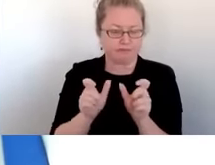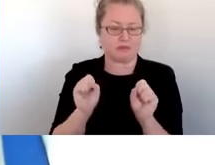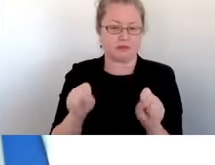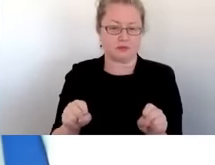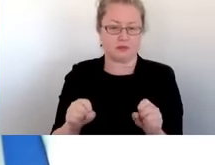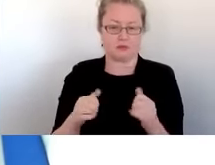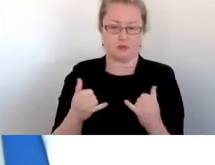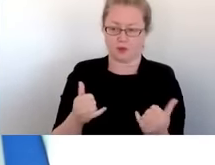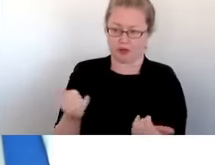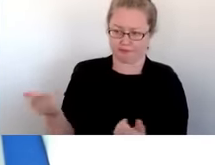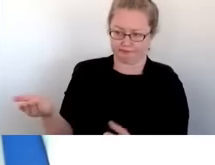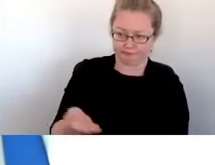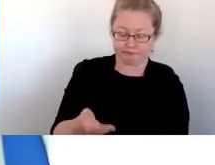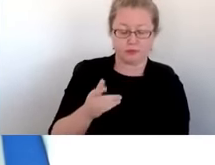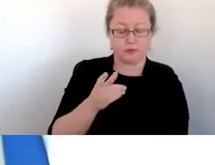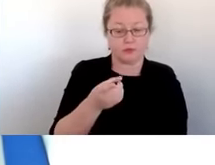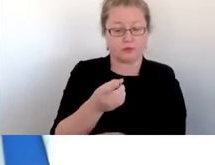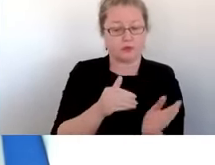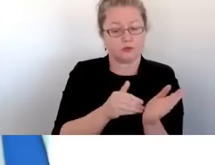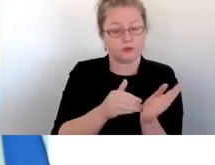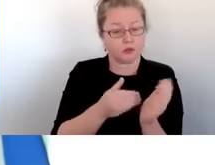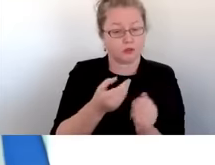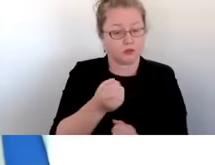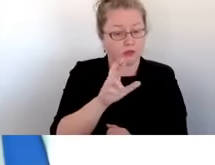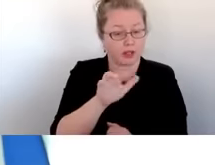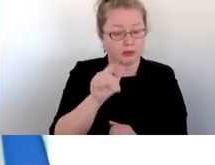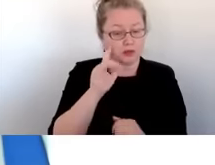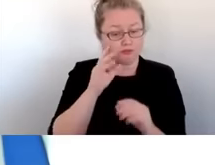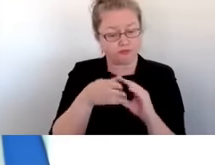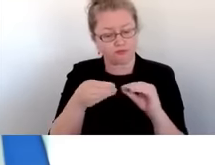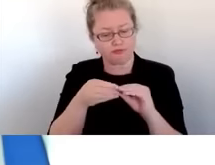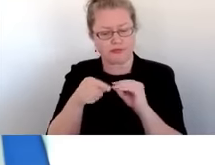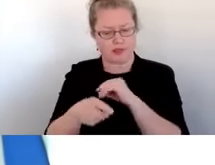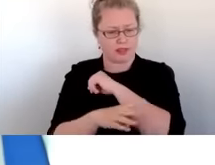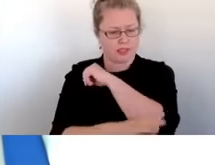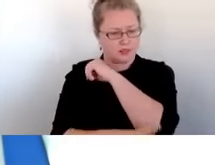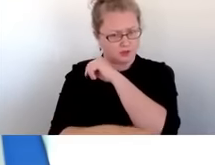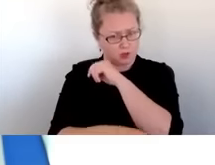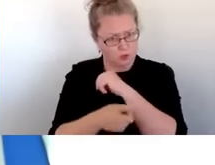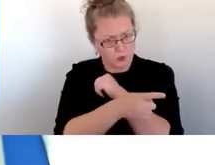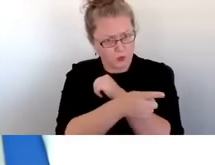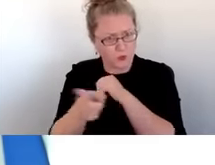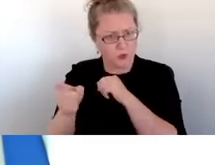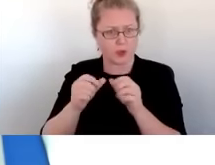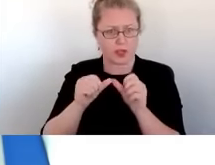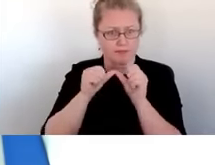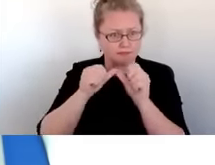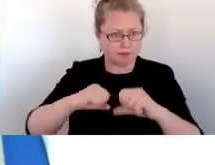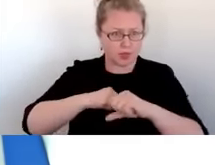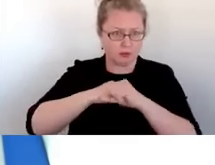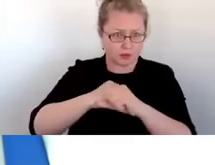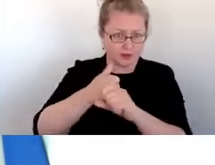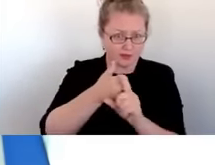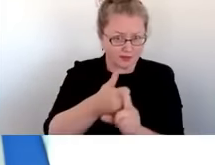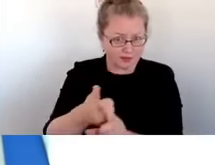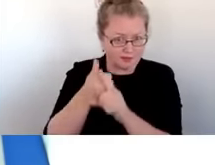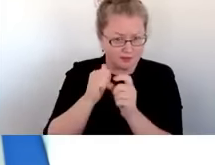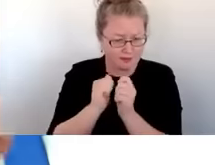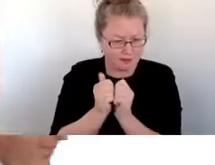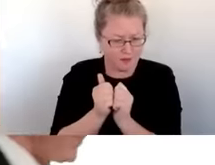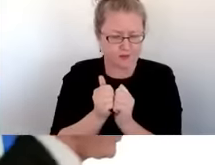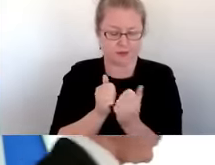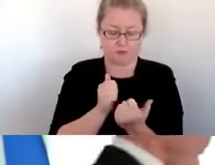And I now invite Dr. Bonnie Henry to talk about the fall season and how we can continue to protect ourselves. Dr.